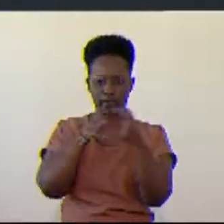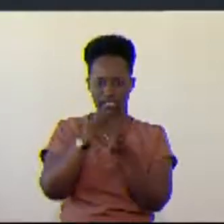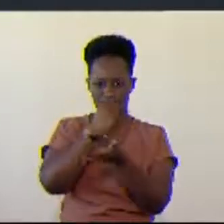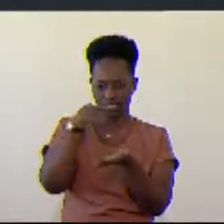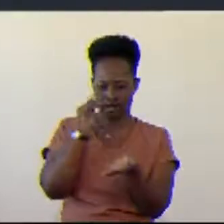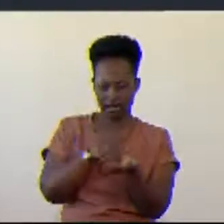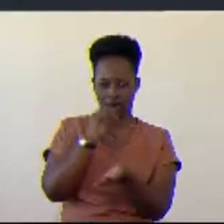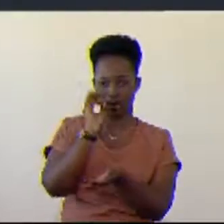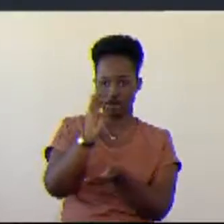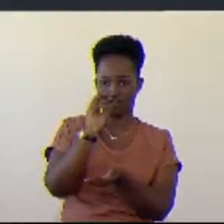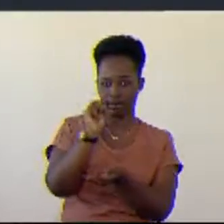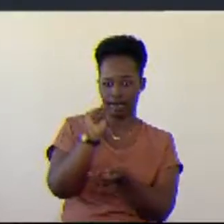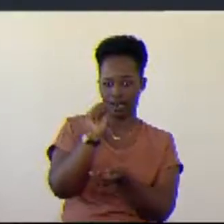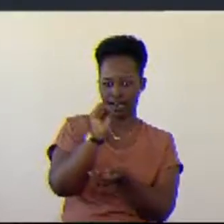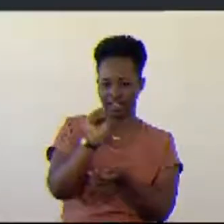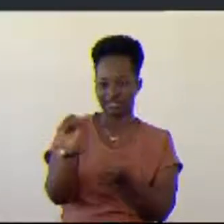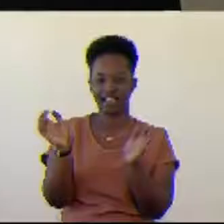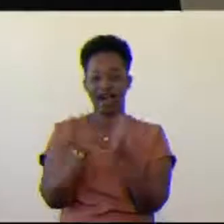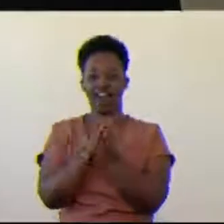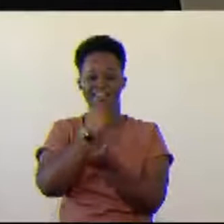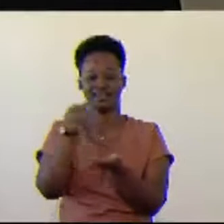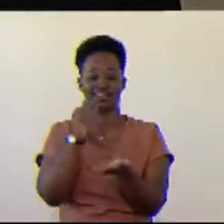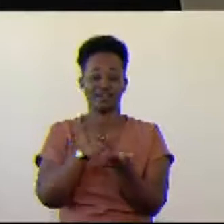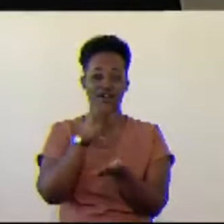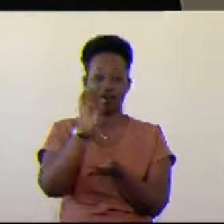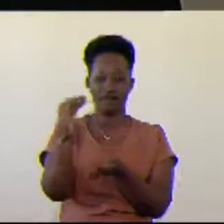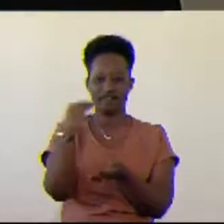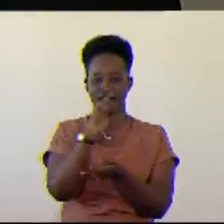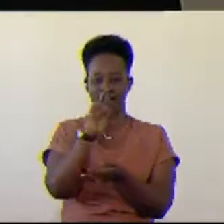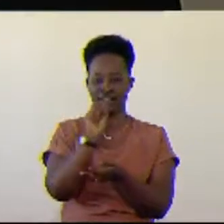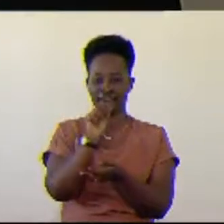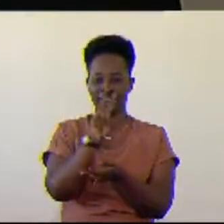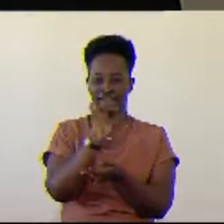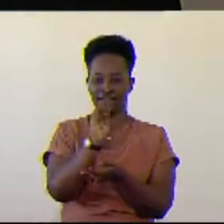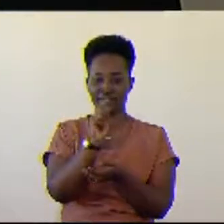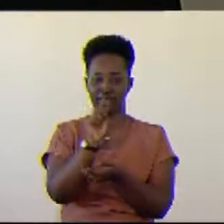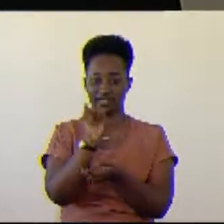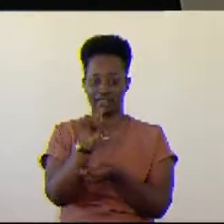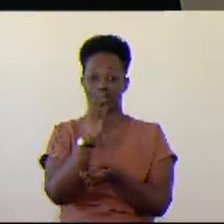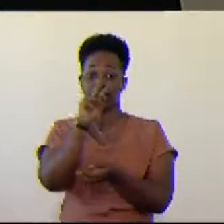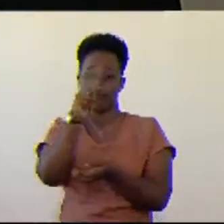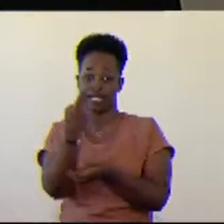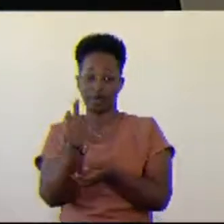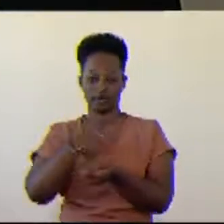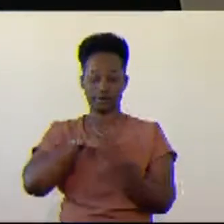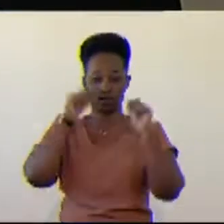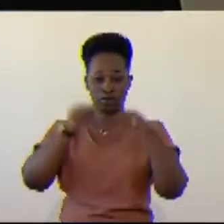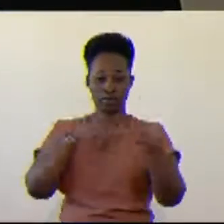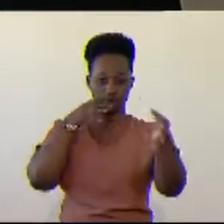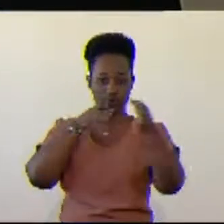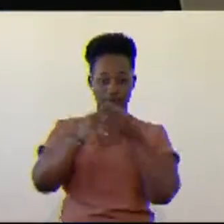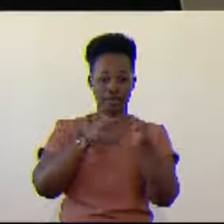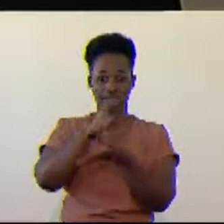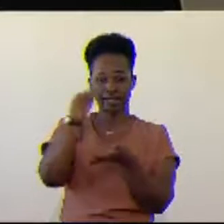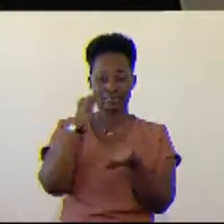center of mass and center of gravity. We should be able to do that. Two, we should be able to determine the center of